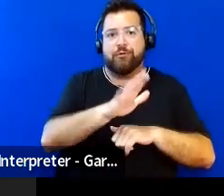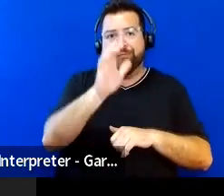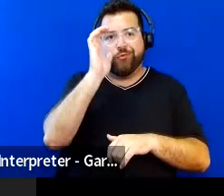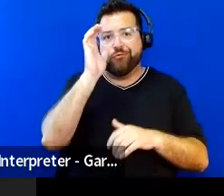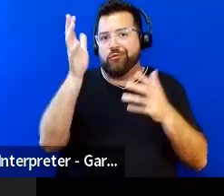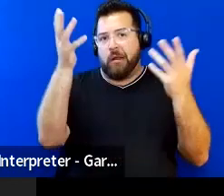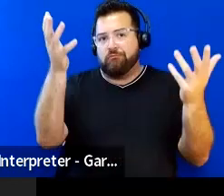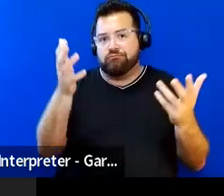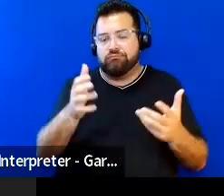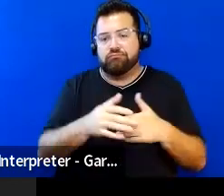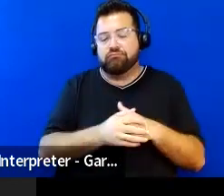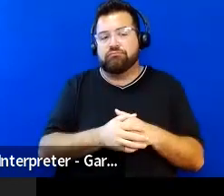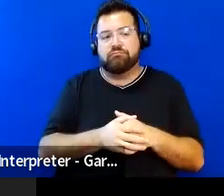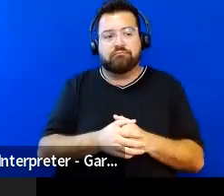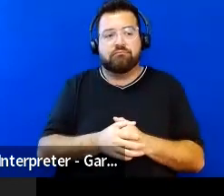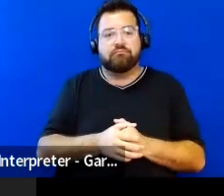your